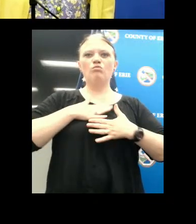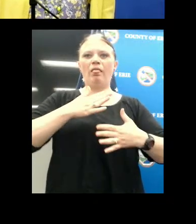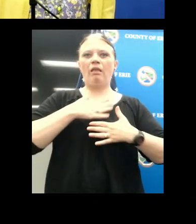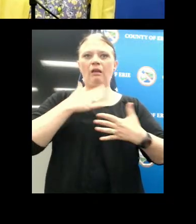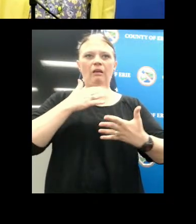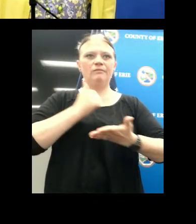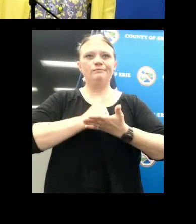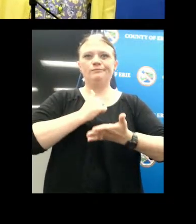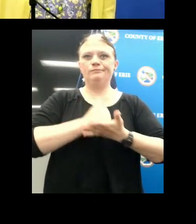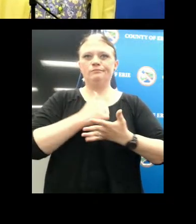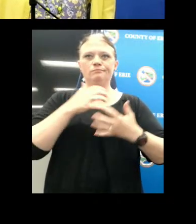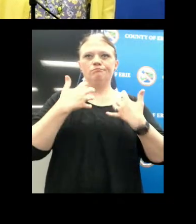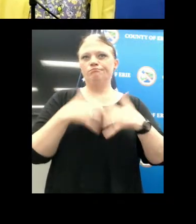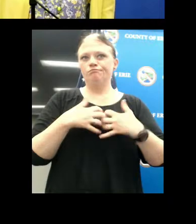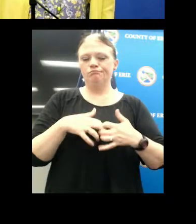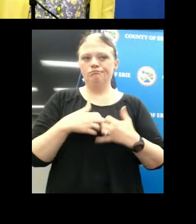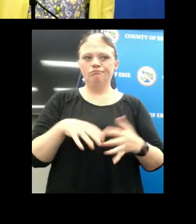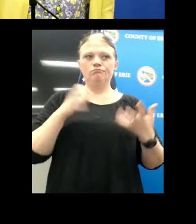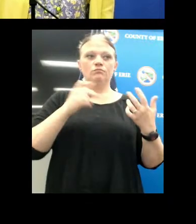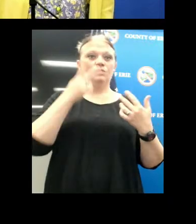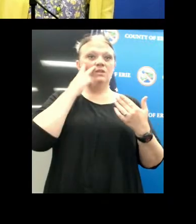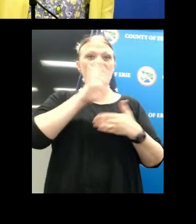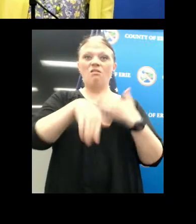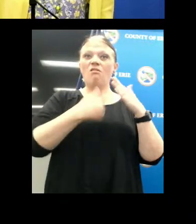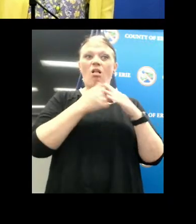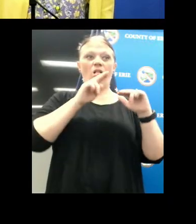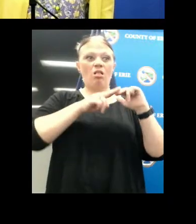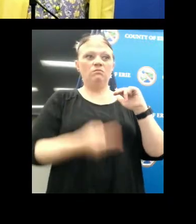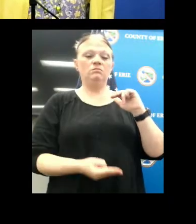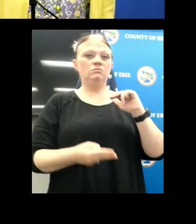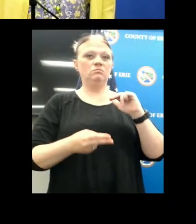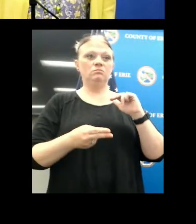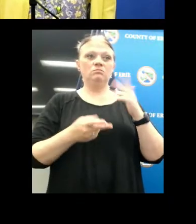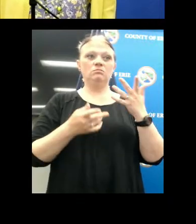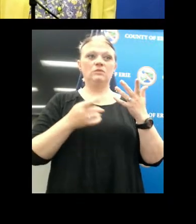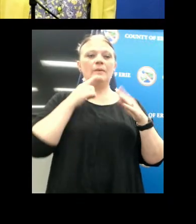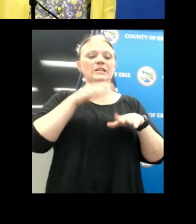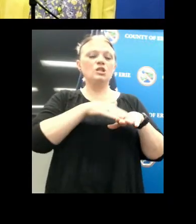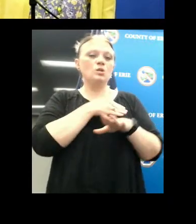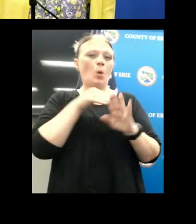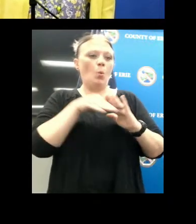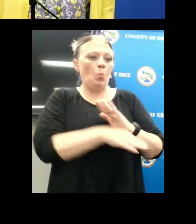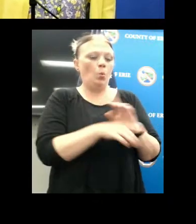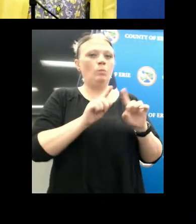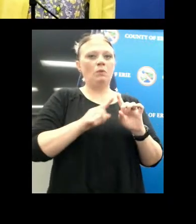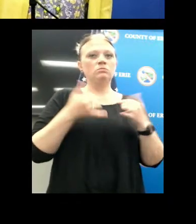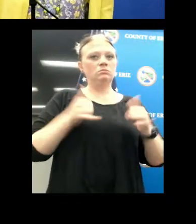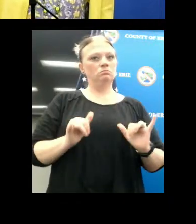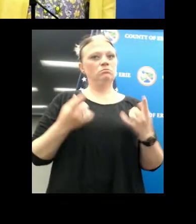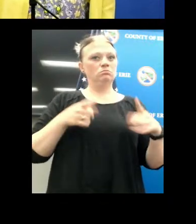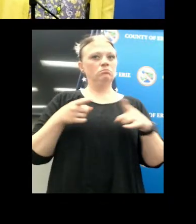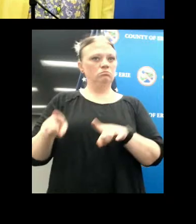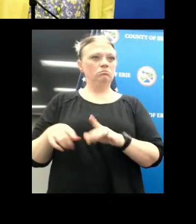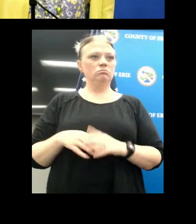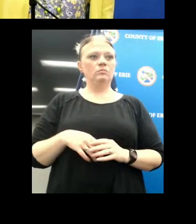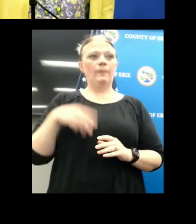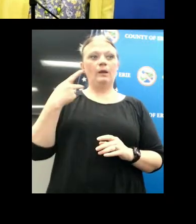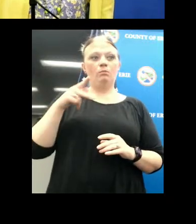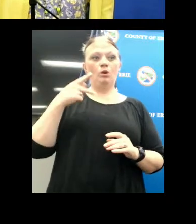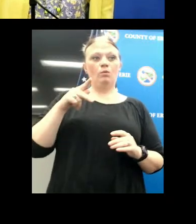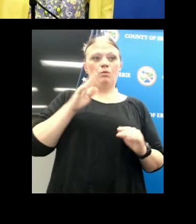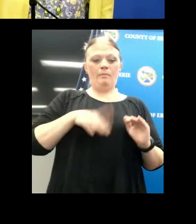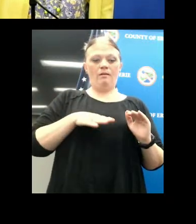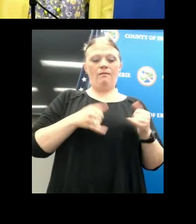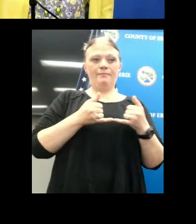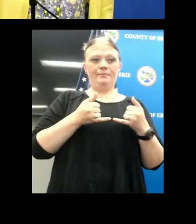airway assistance. And you can see those are all declining, although it's a much slower decline. And then the purple bar